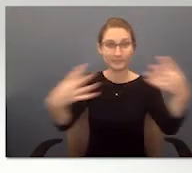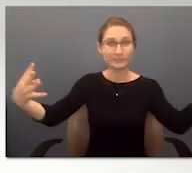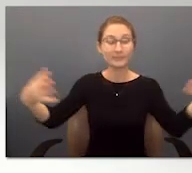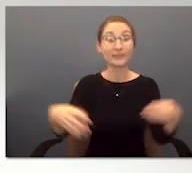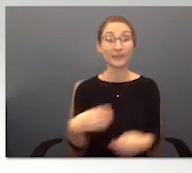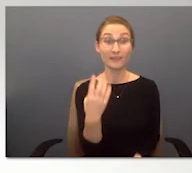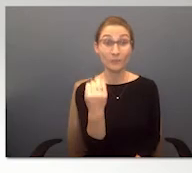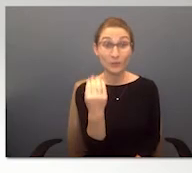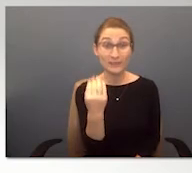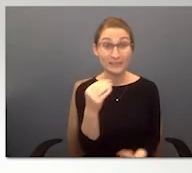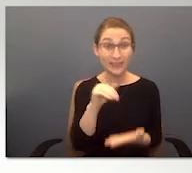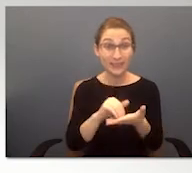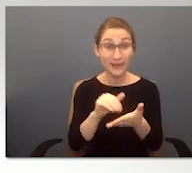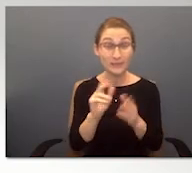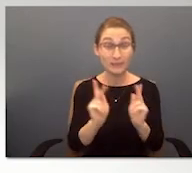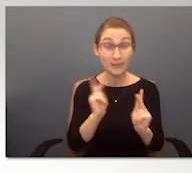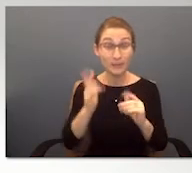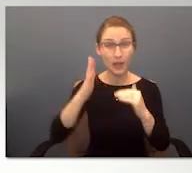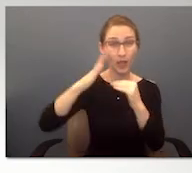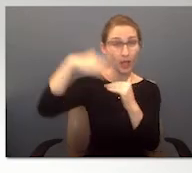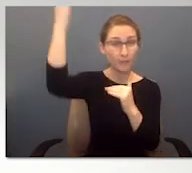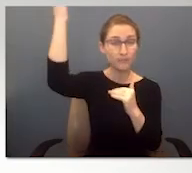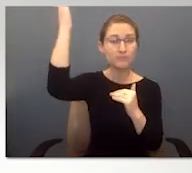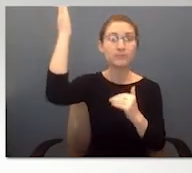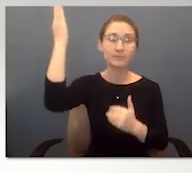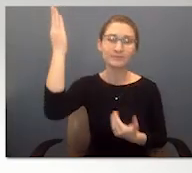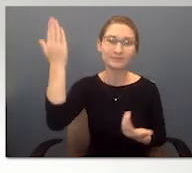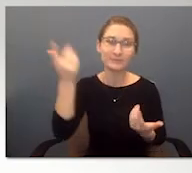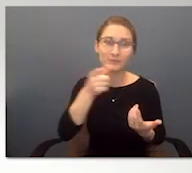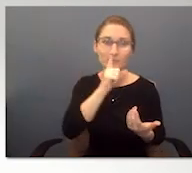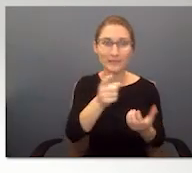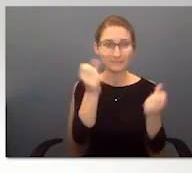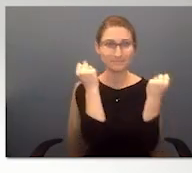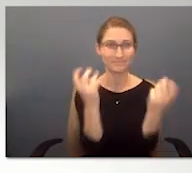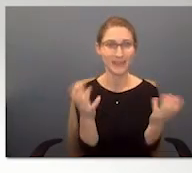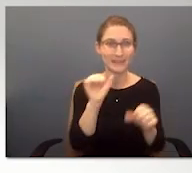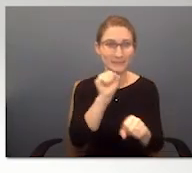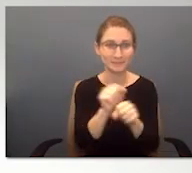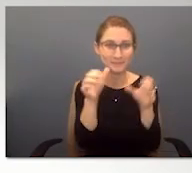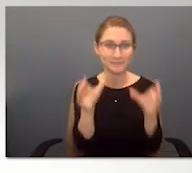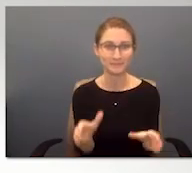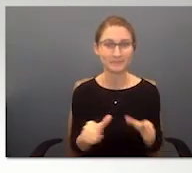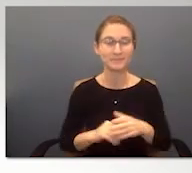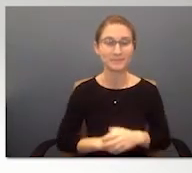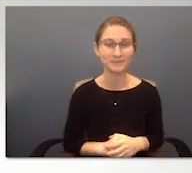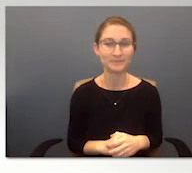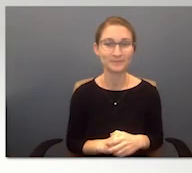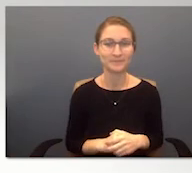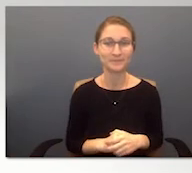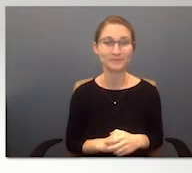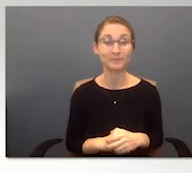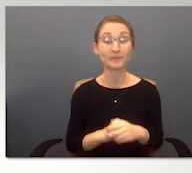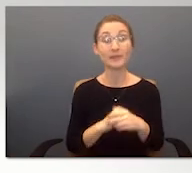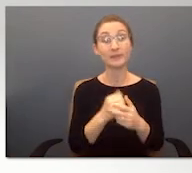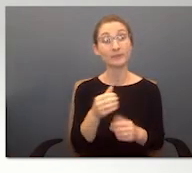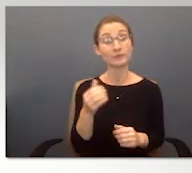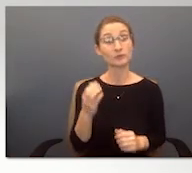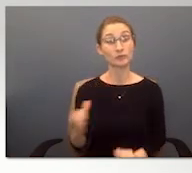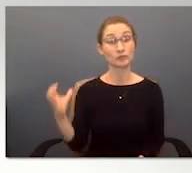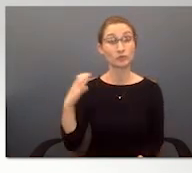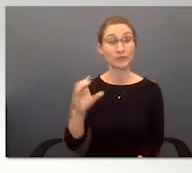plus people. You can see here the State Surgeon General, currently Dr. Scott Rivkees, Chief of